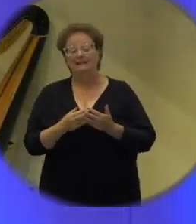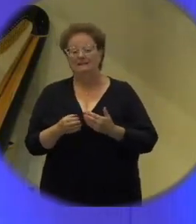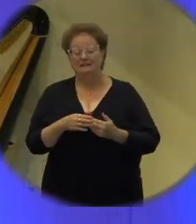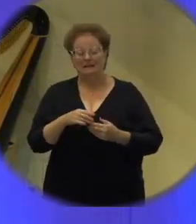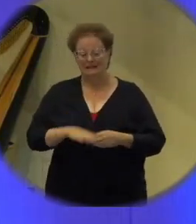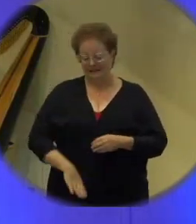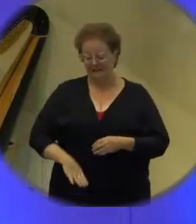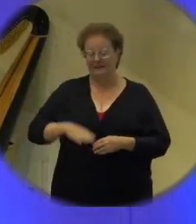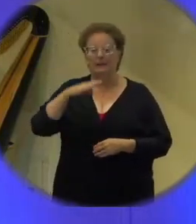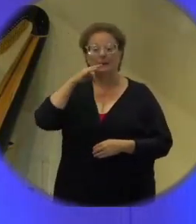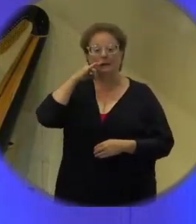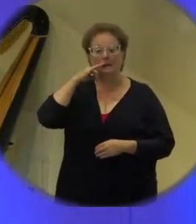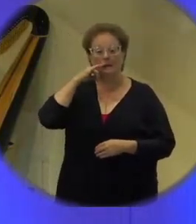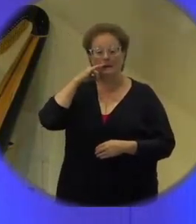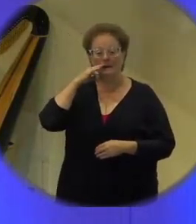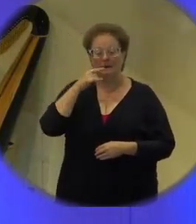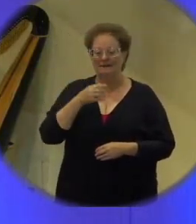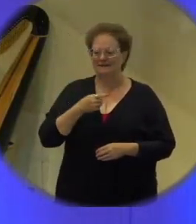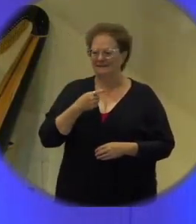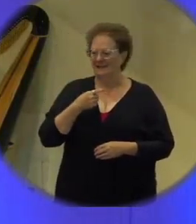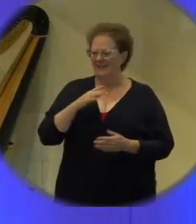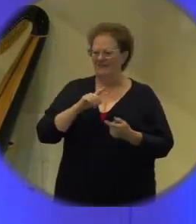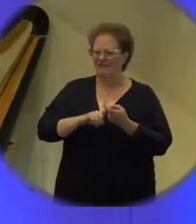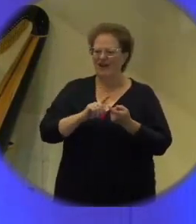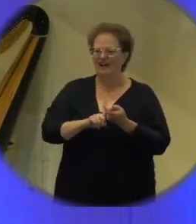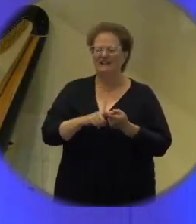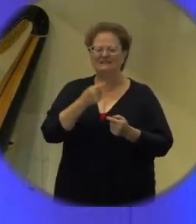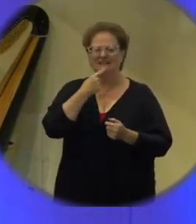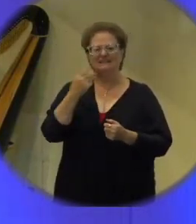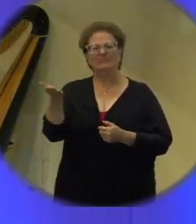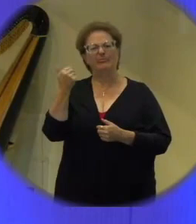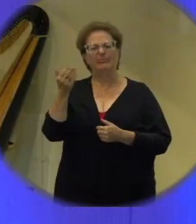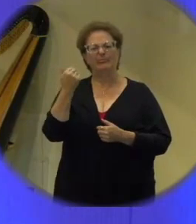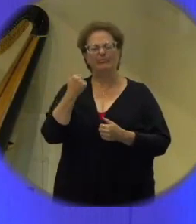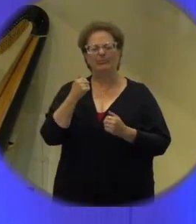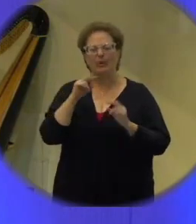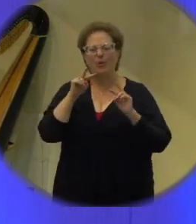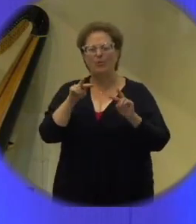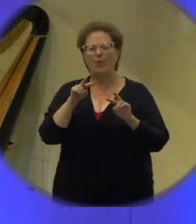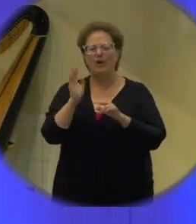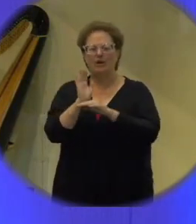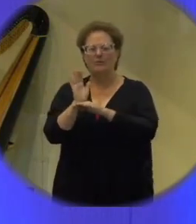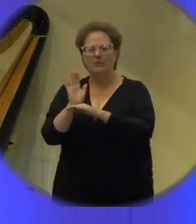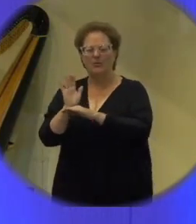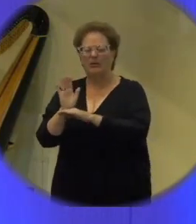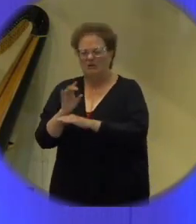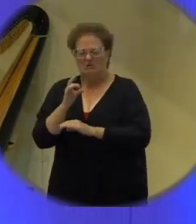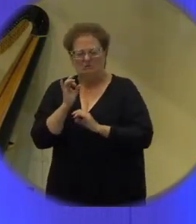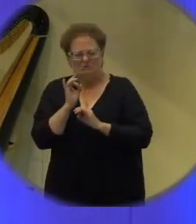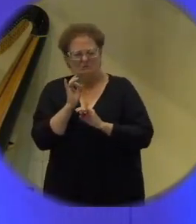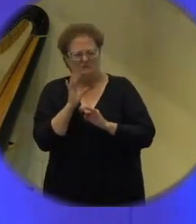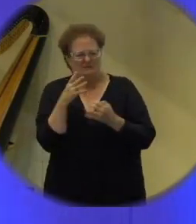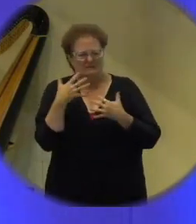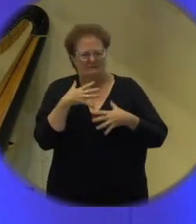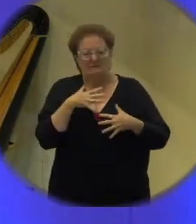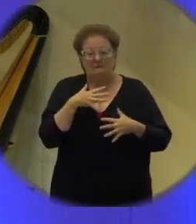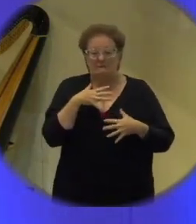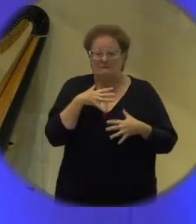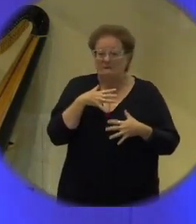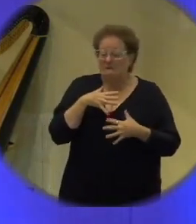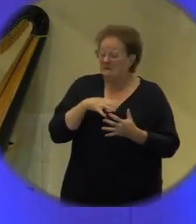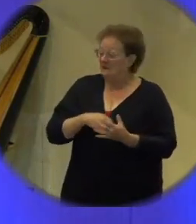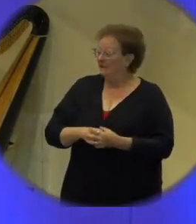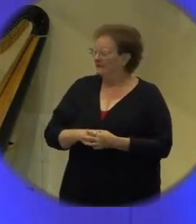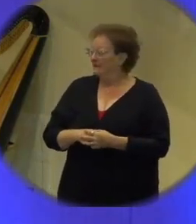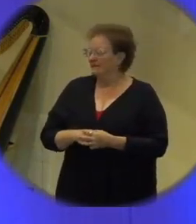kid, you know, my buddies used to always say, hey, come on over to the house, you know, we'll watch it. And one time I was over, and we're watching this horror film. Man, I hated it. It scared me to death.